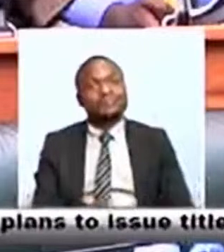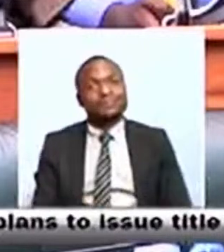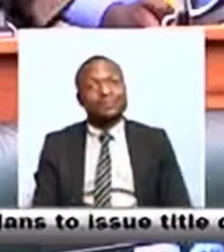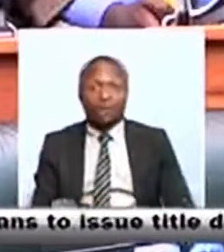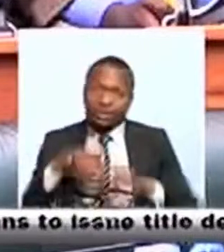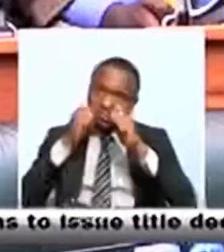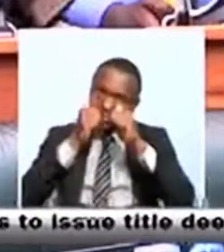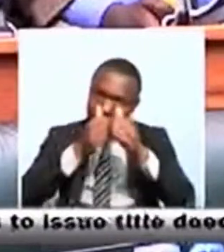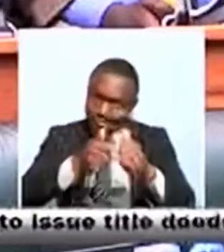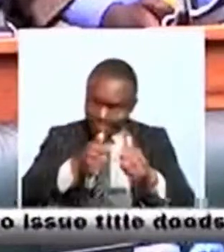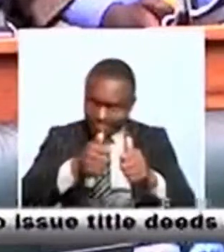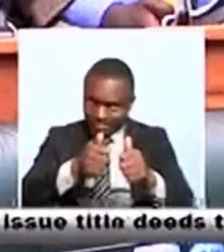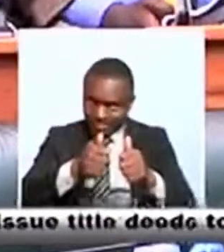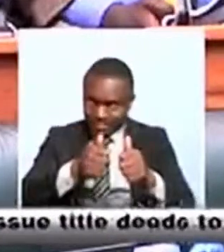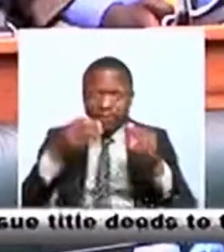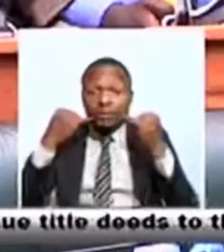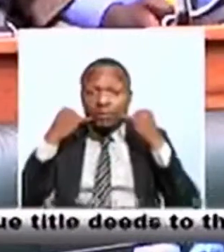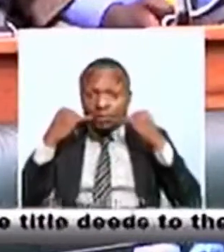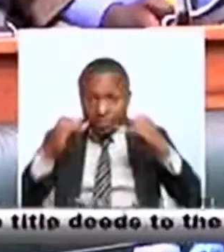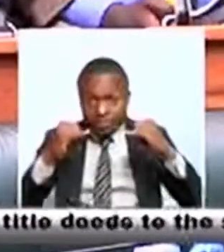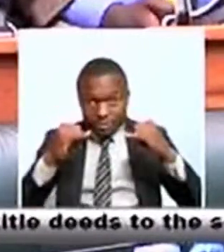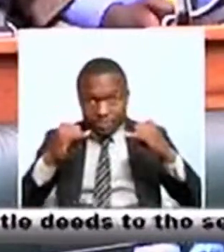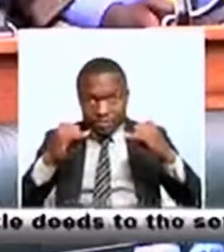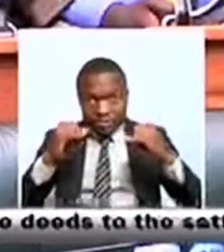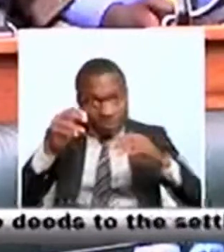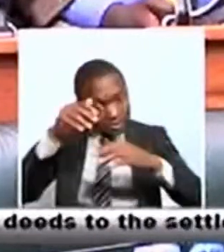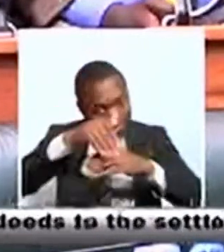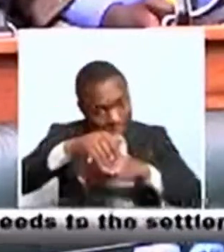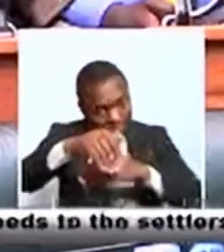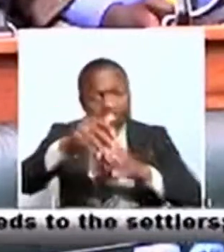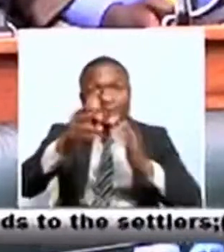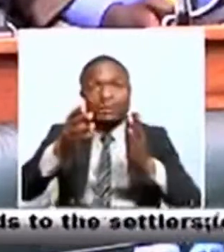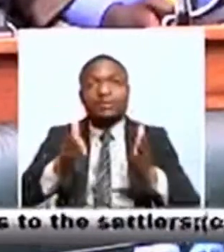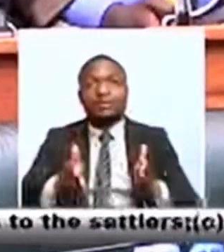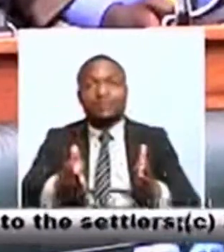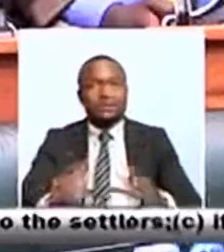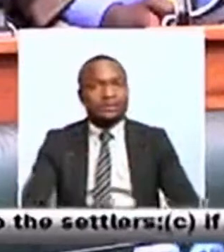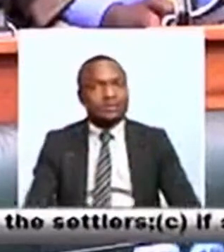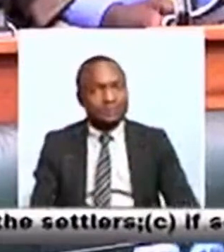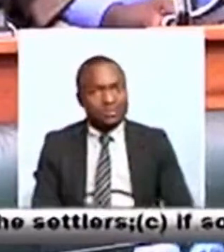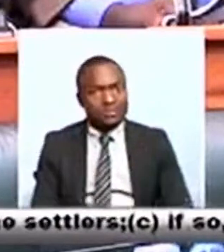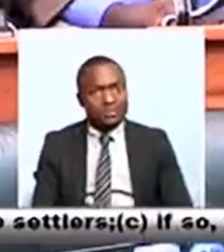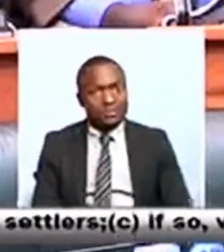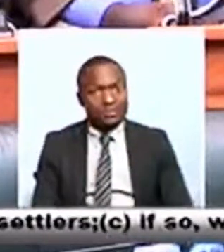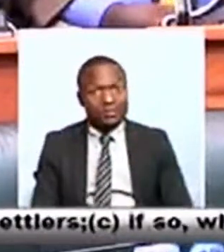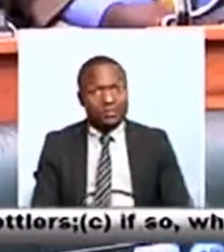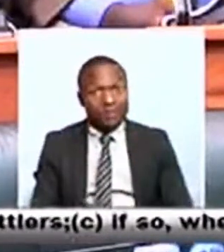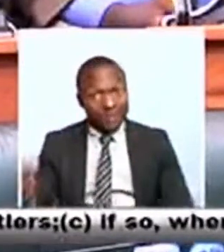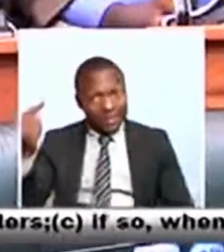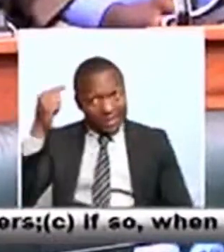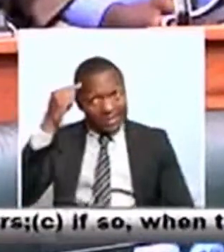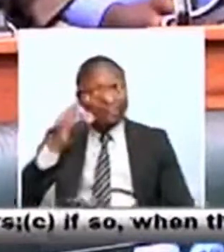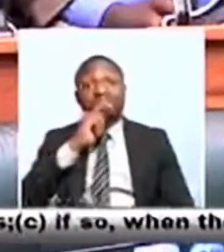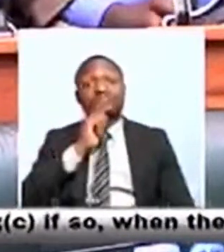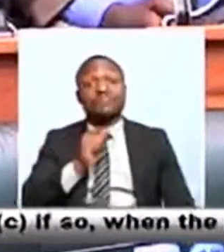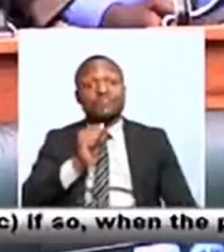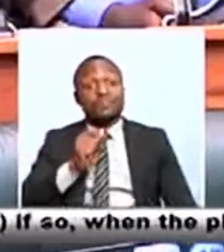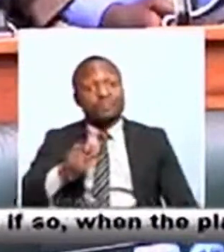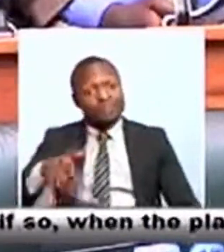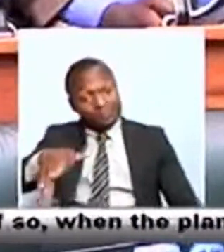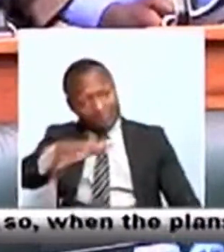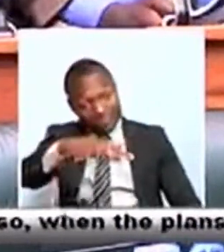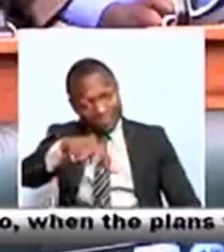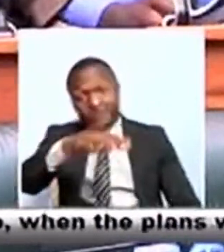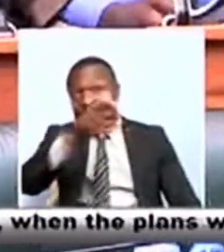according to the information by the registers of the headmen around, we have